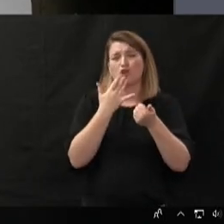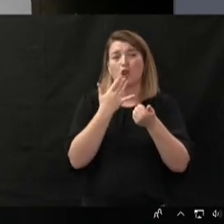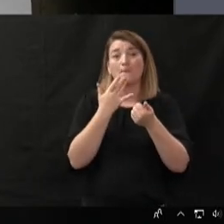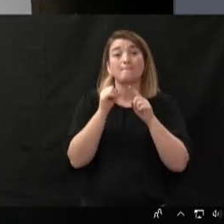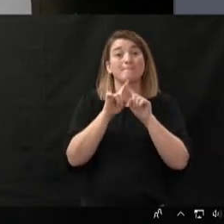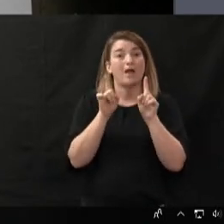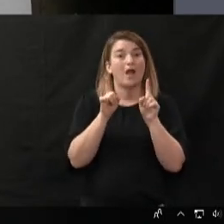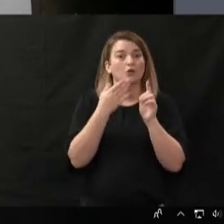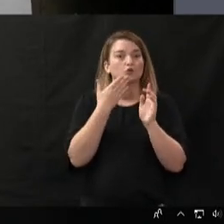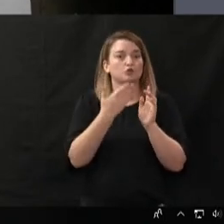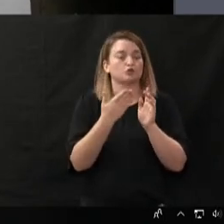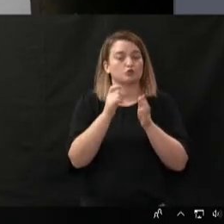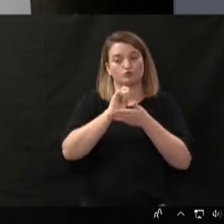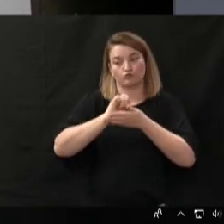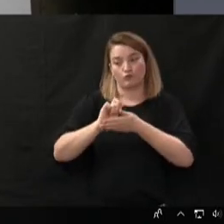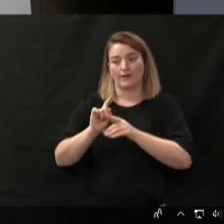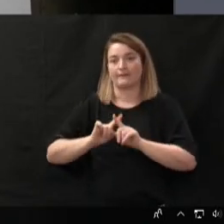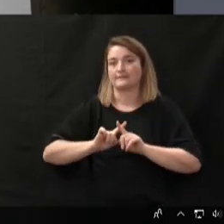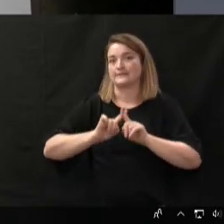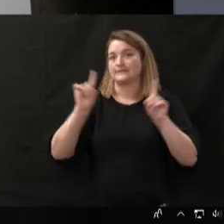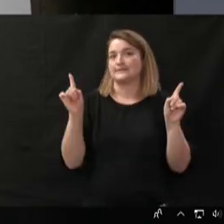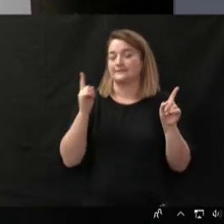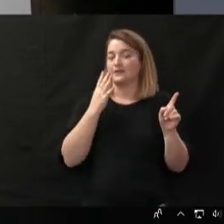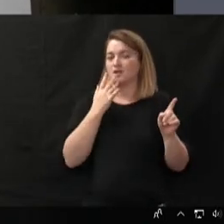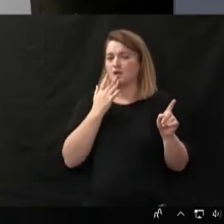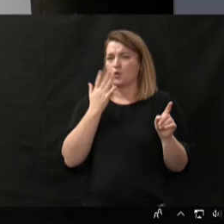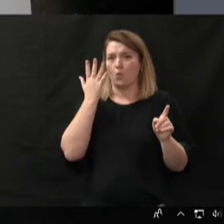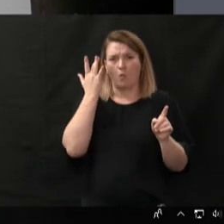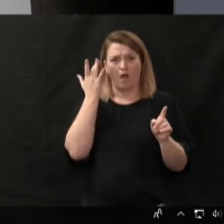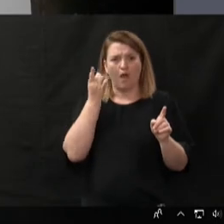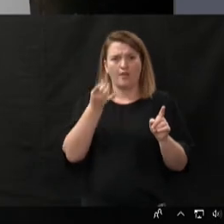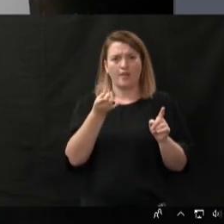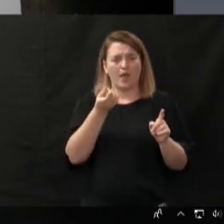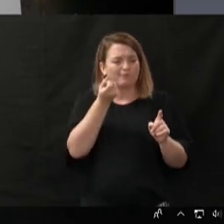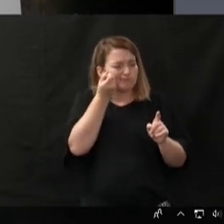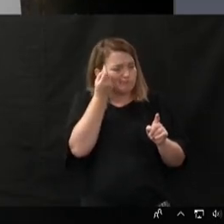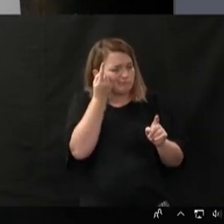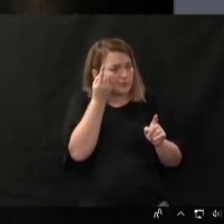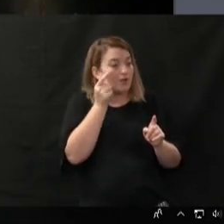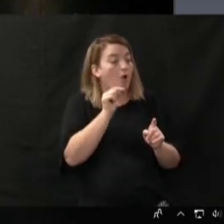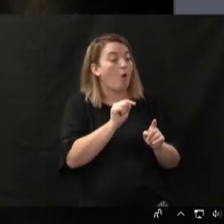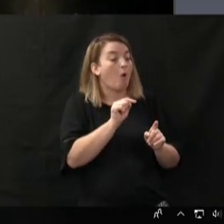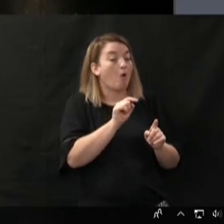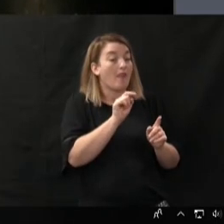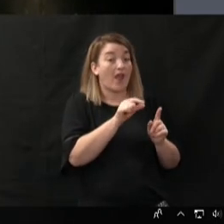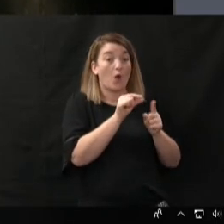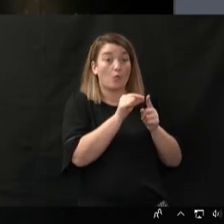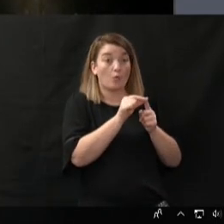know that it's a word that doesn't play fair. It does not follow the rules.